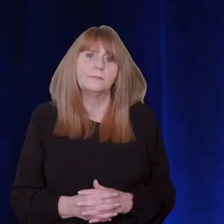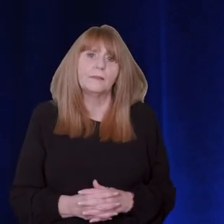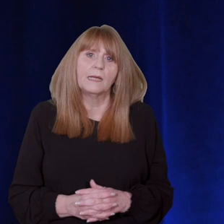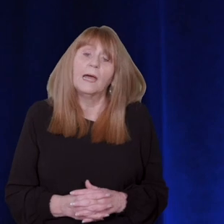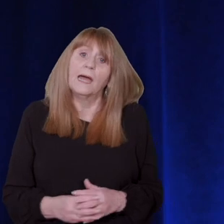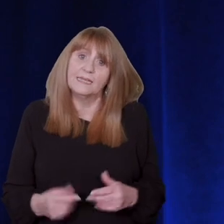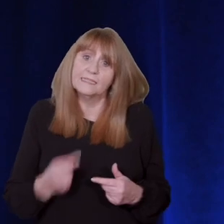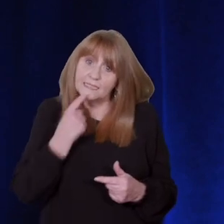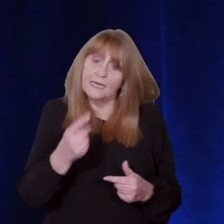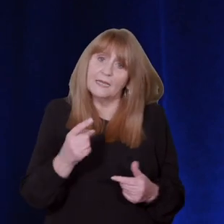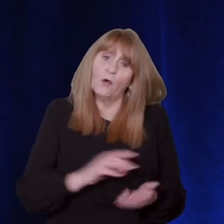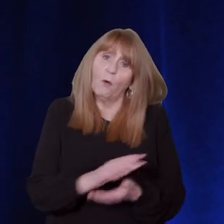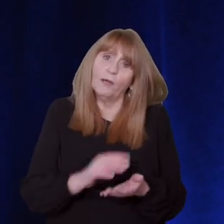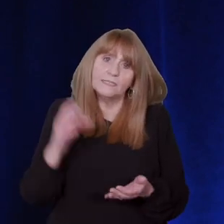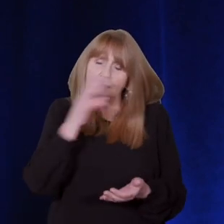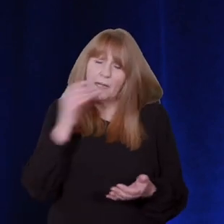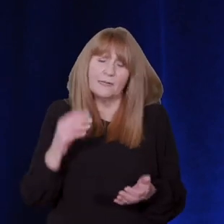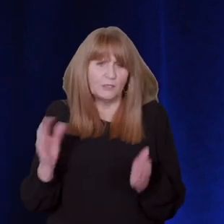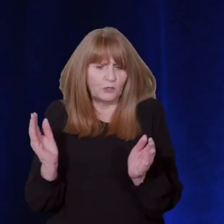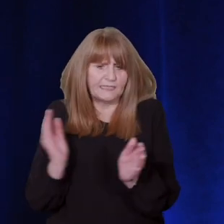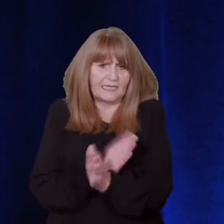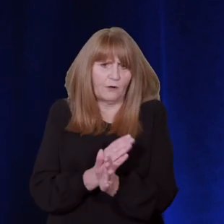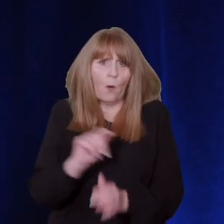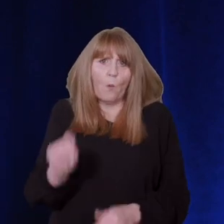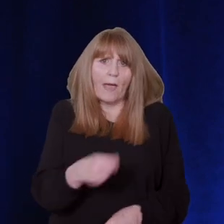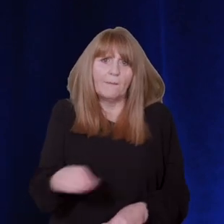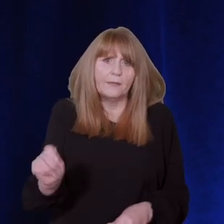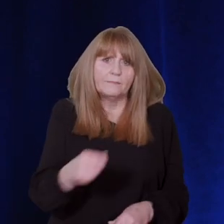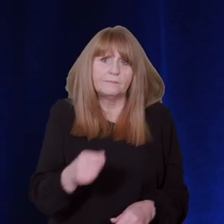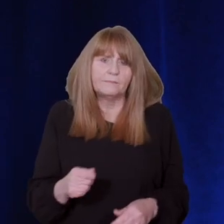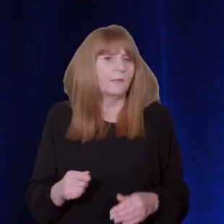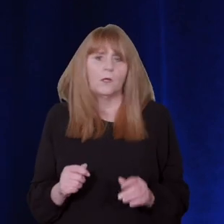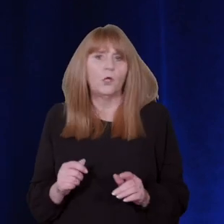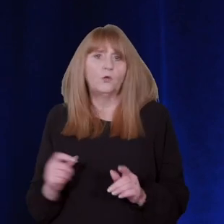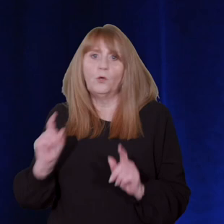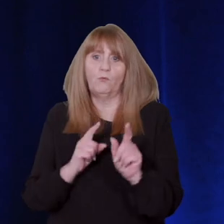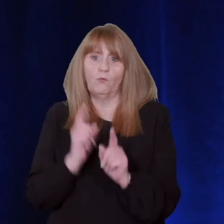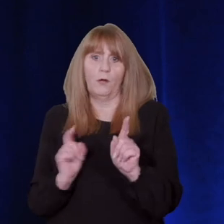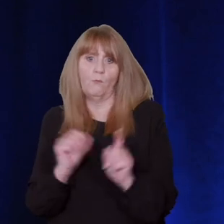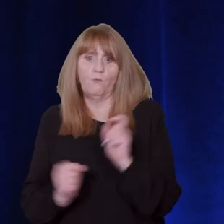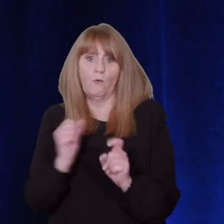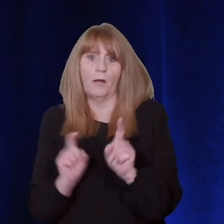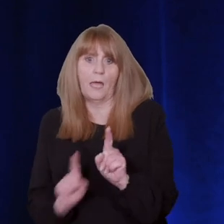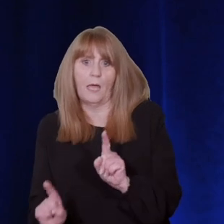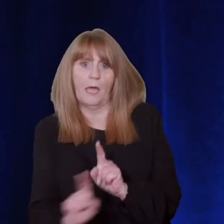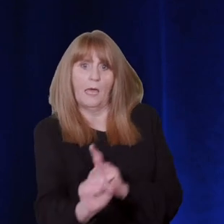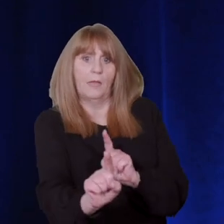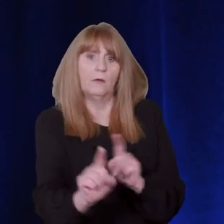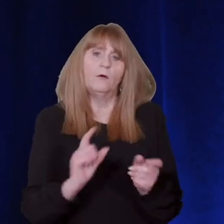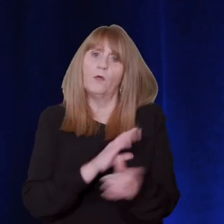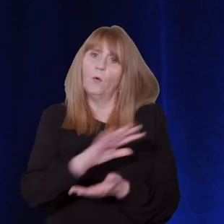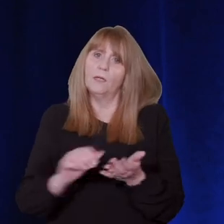often say the Holy Spirit's your secret weapon. Don't run ahead of the Holy Ghost. Neither hang back in fear